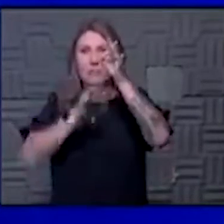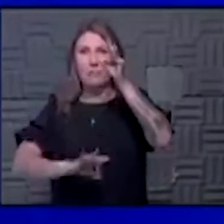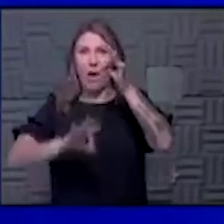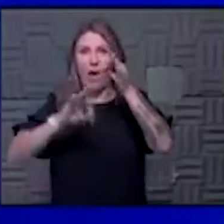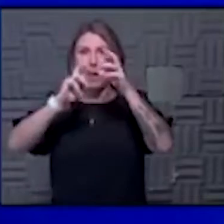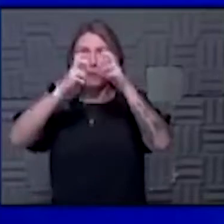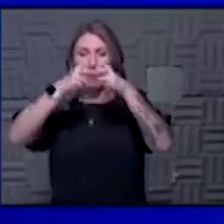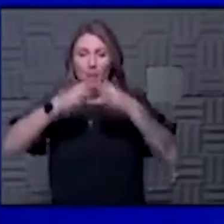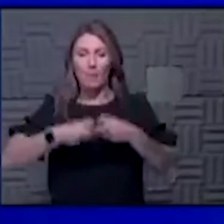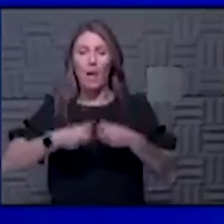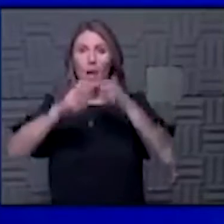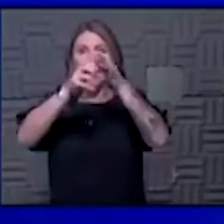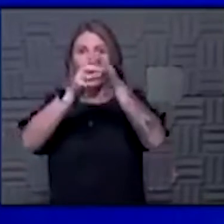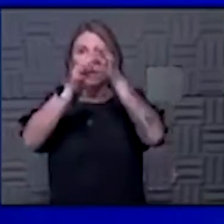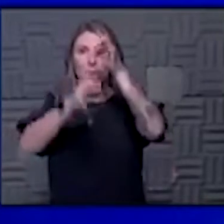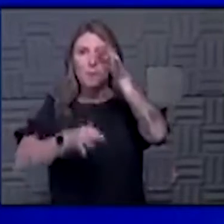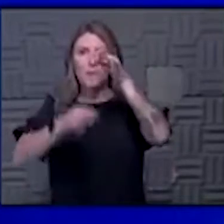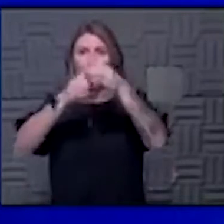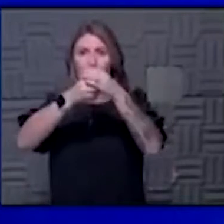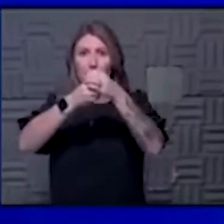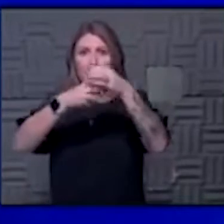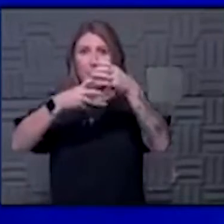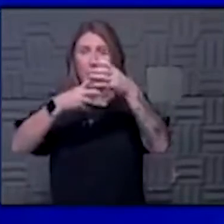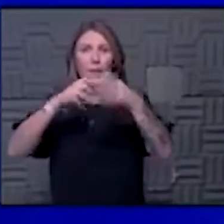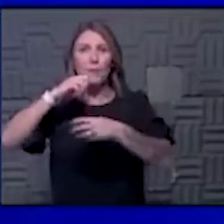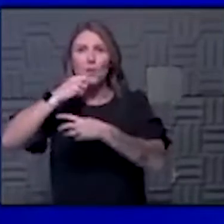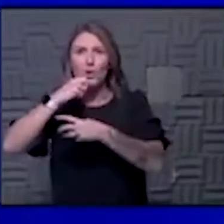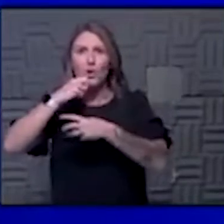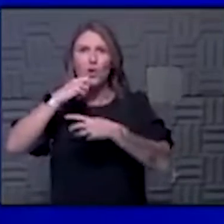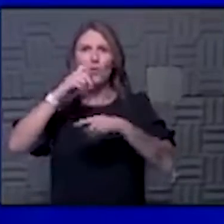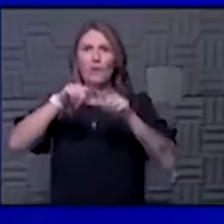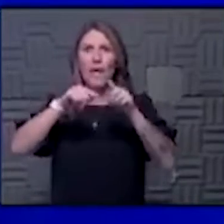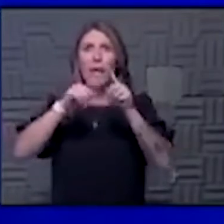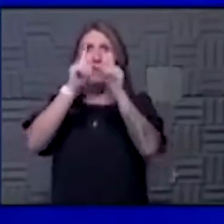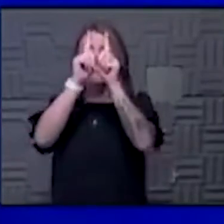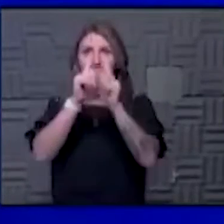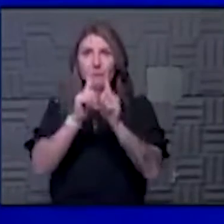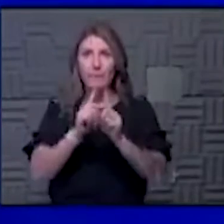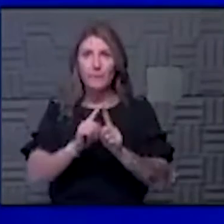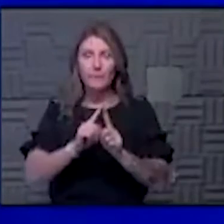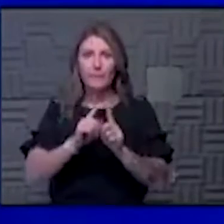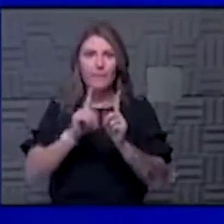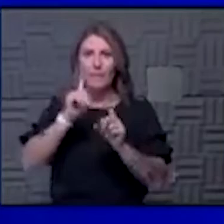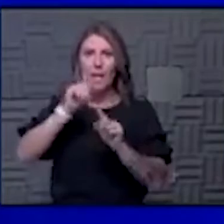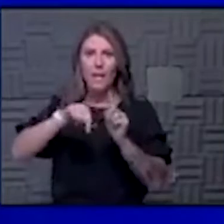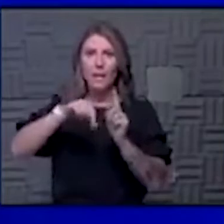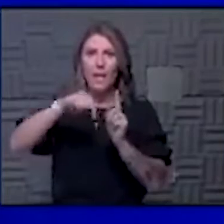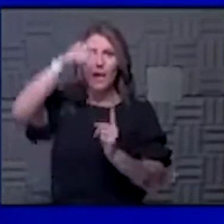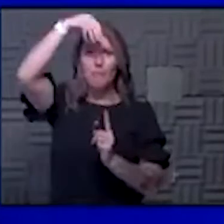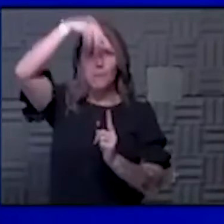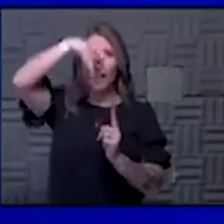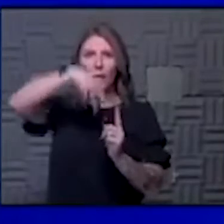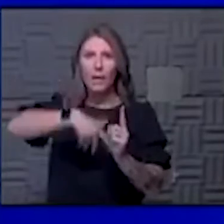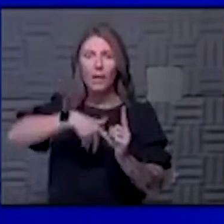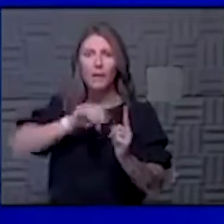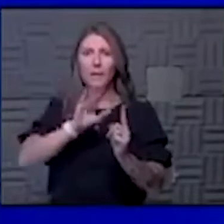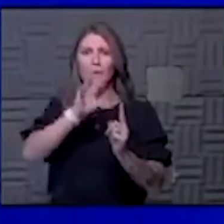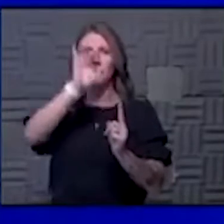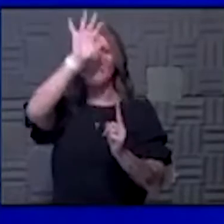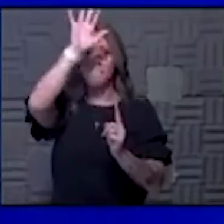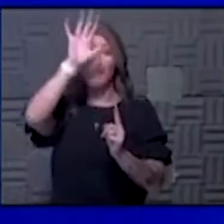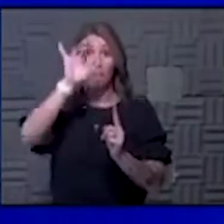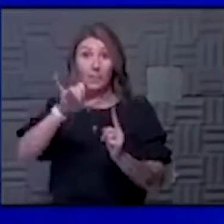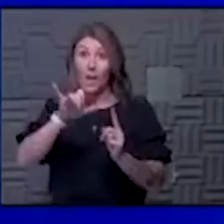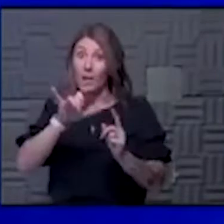can actually transect your spine, meaning that your nerve impulses can't pass anymore. Now, oftentimes after a result of a viral, that could leave a permanent